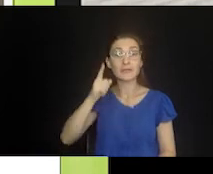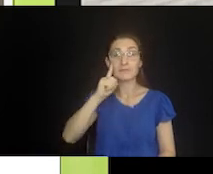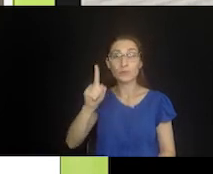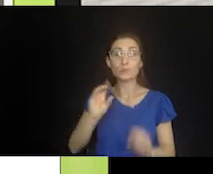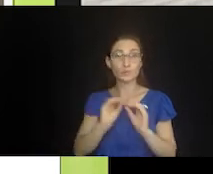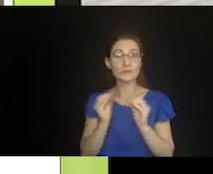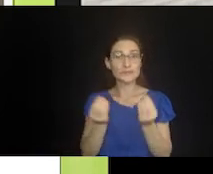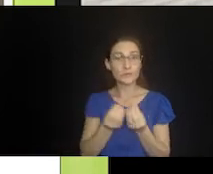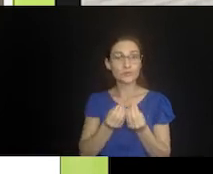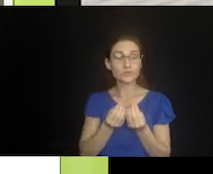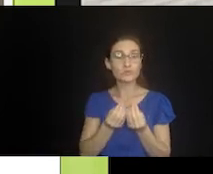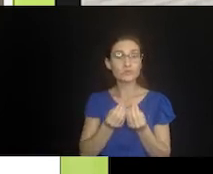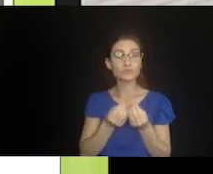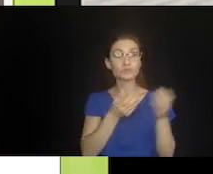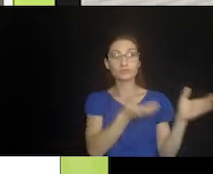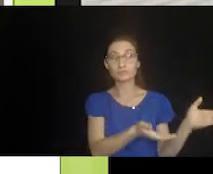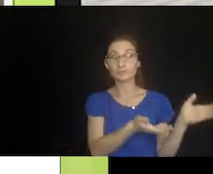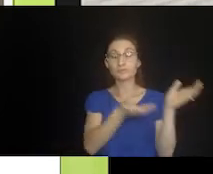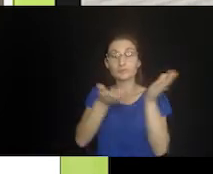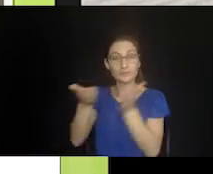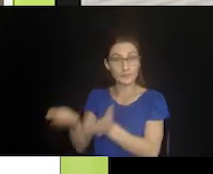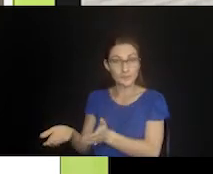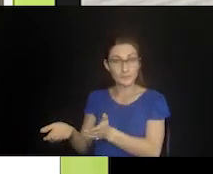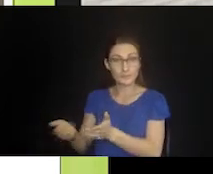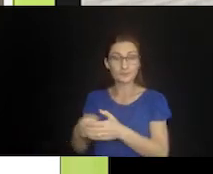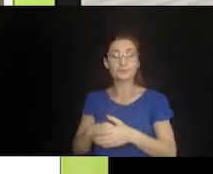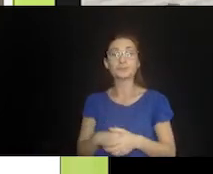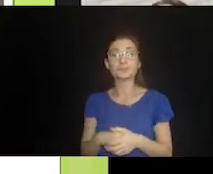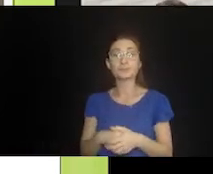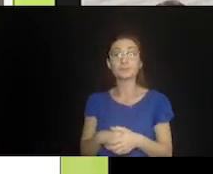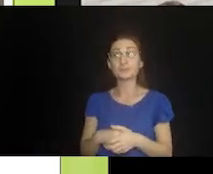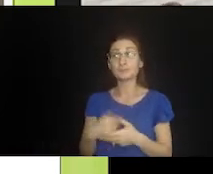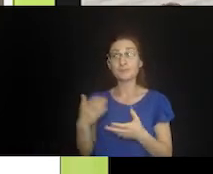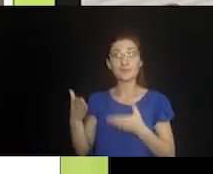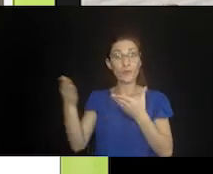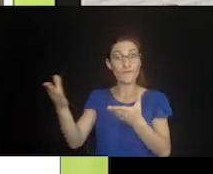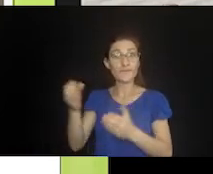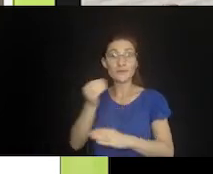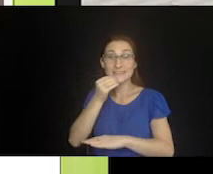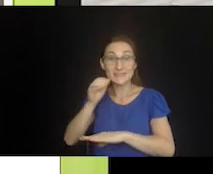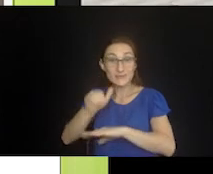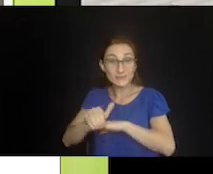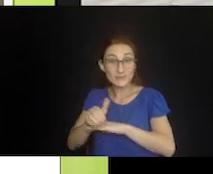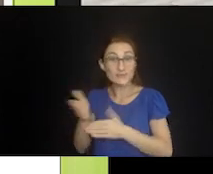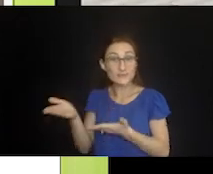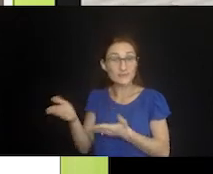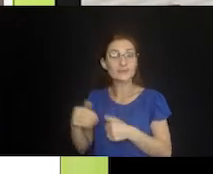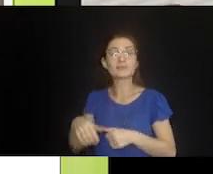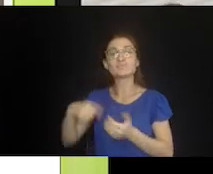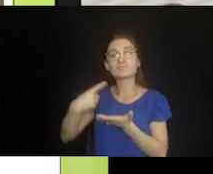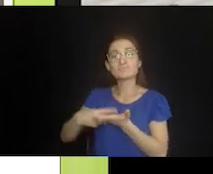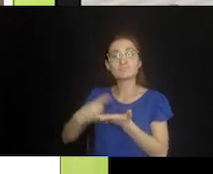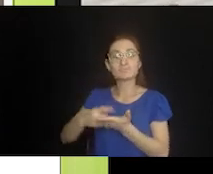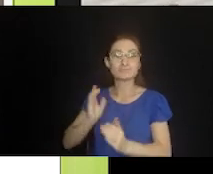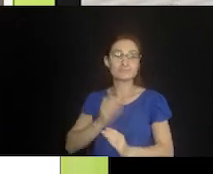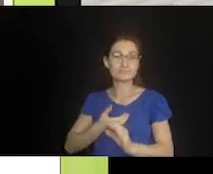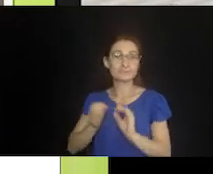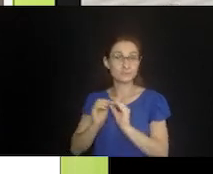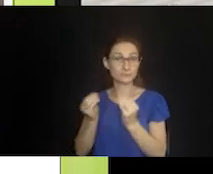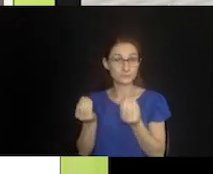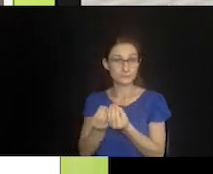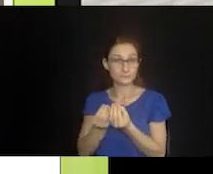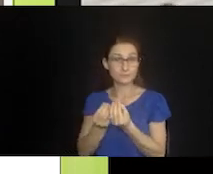be good candidates for our organization, and we would treat them to